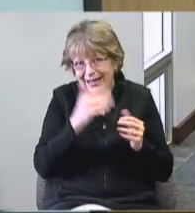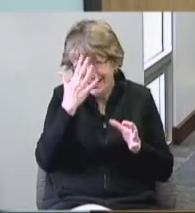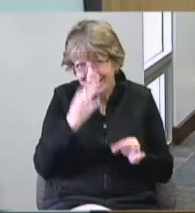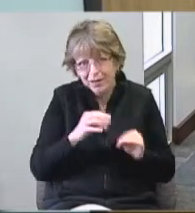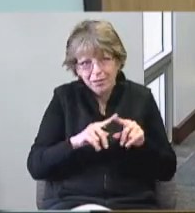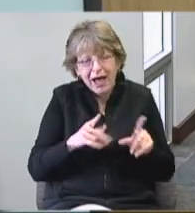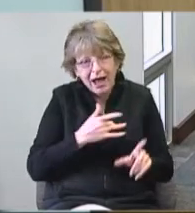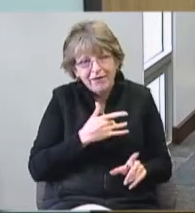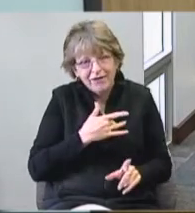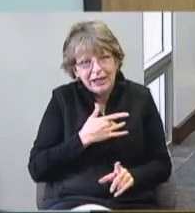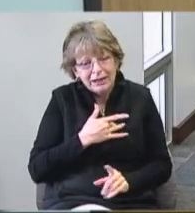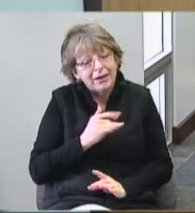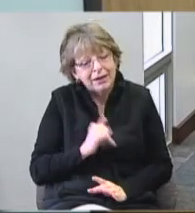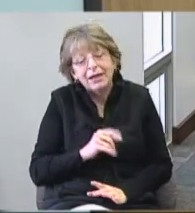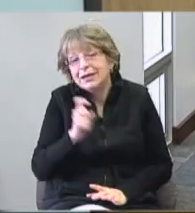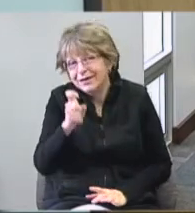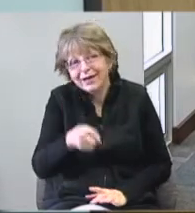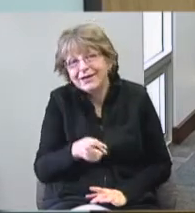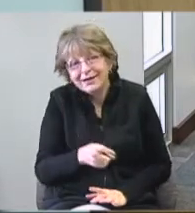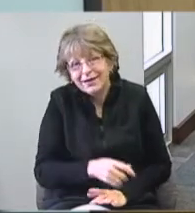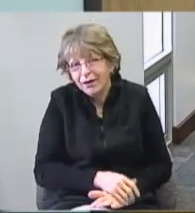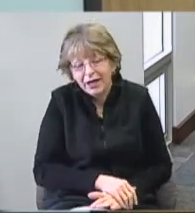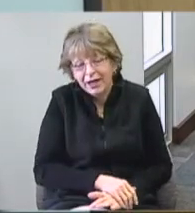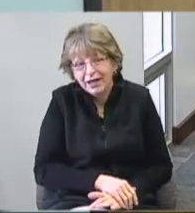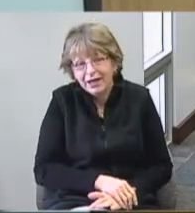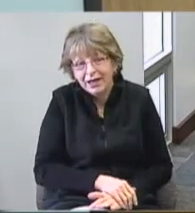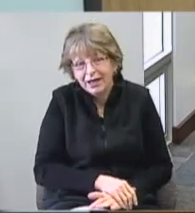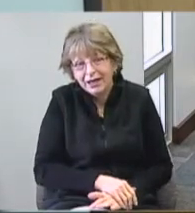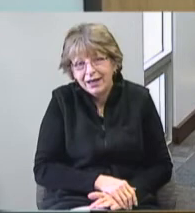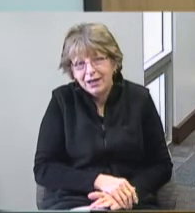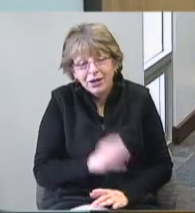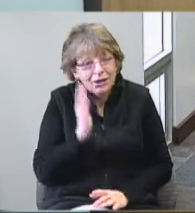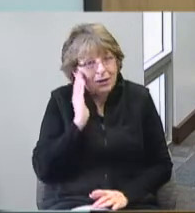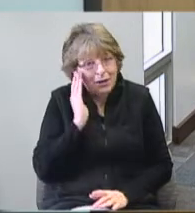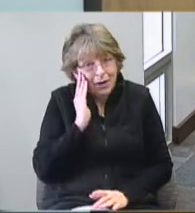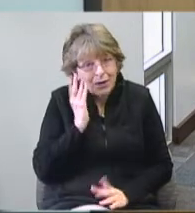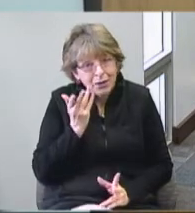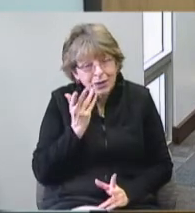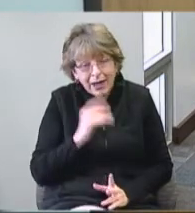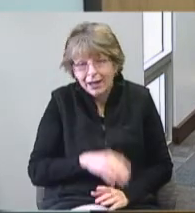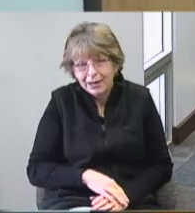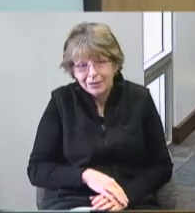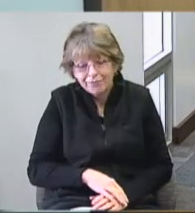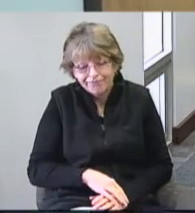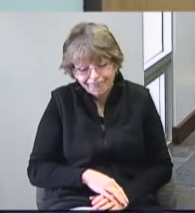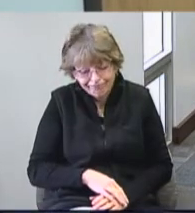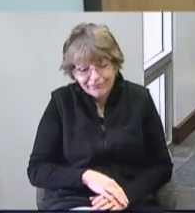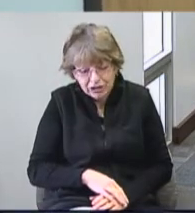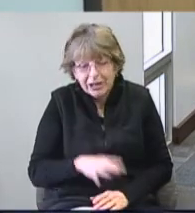it's necessary. It's been 9 years since we've looked at the rates.